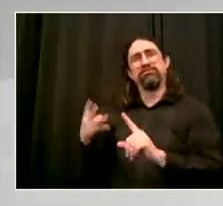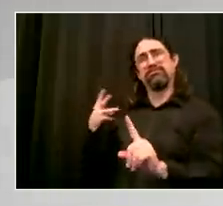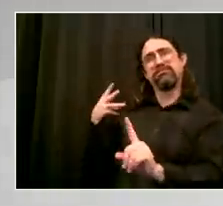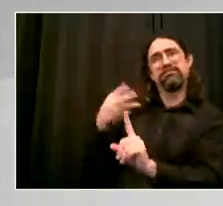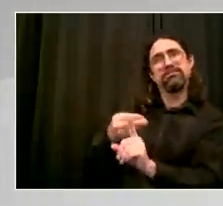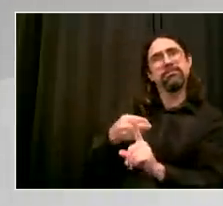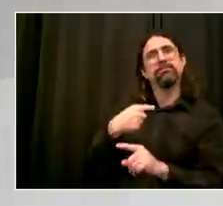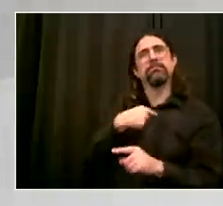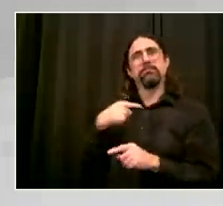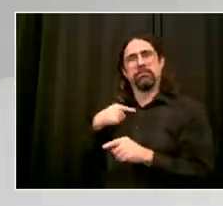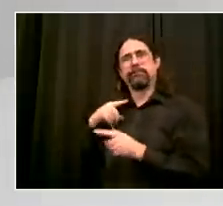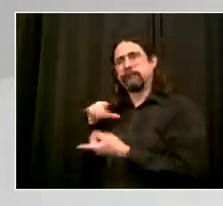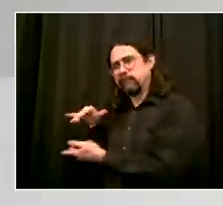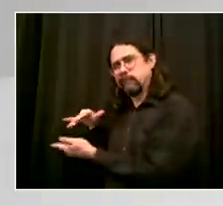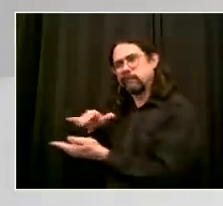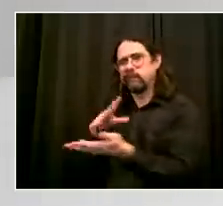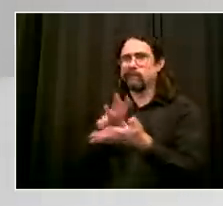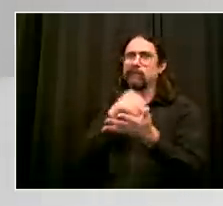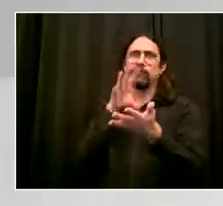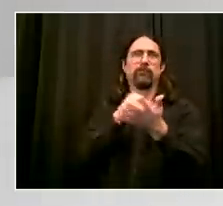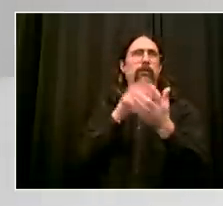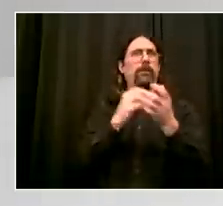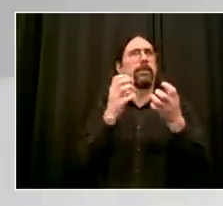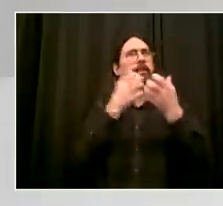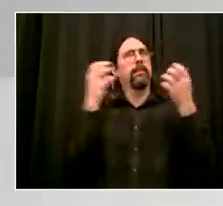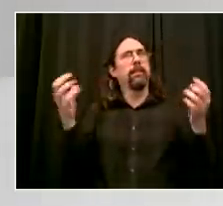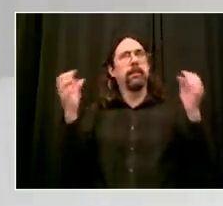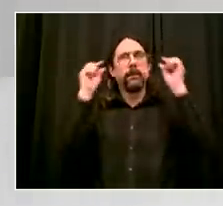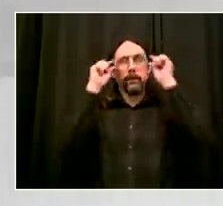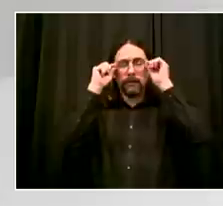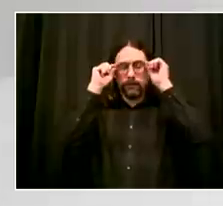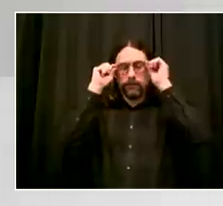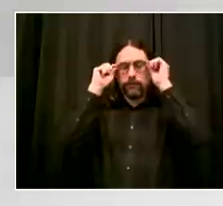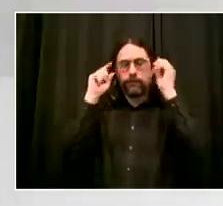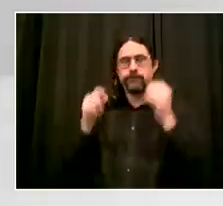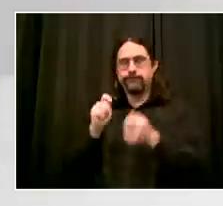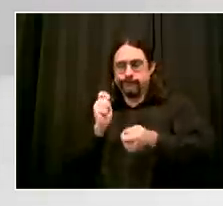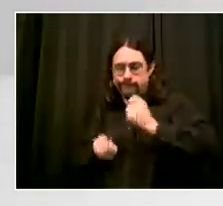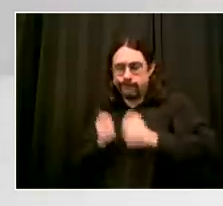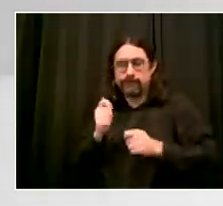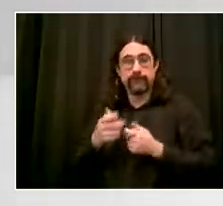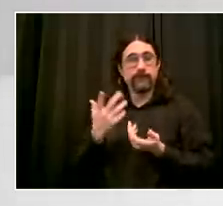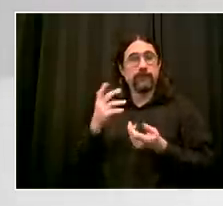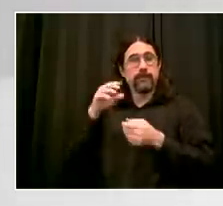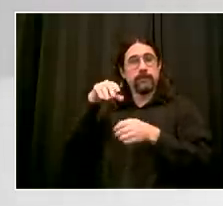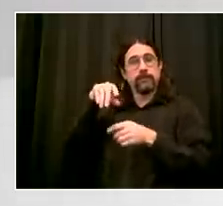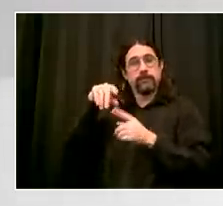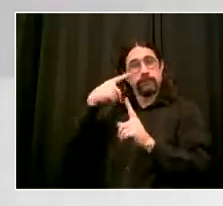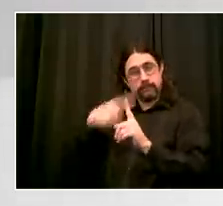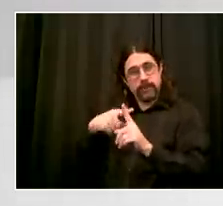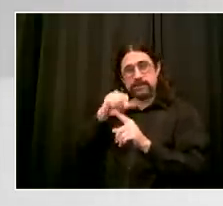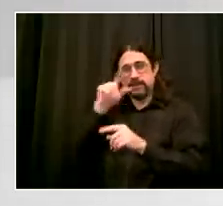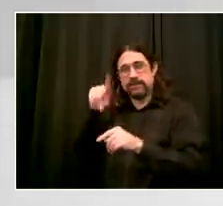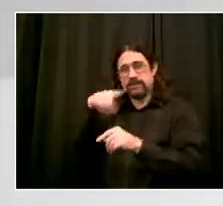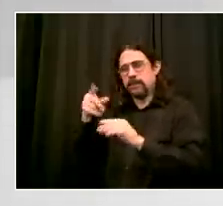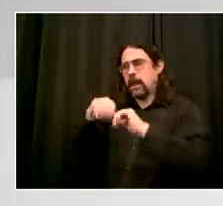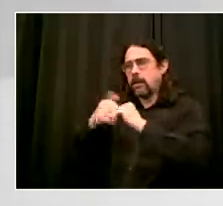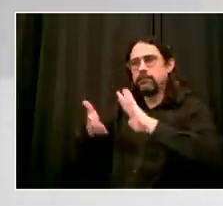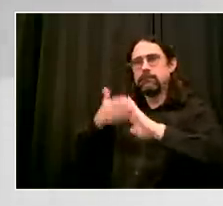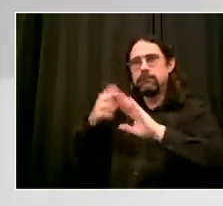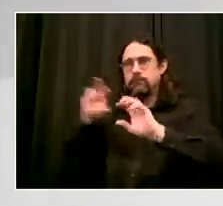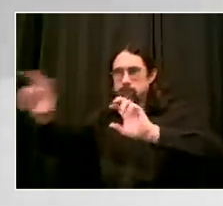hospitalization. Which is undoubtedly one of the reasons why we are not overwhelmed despite the growth of